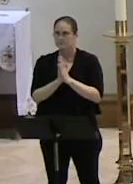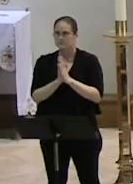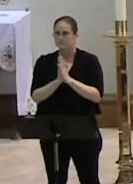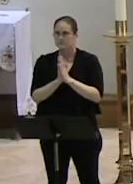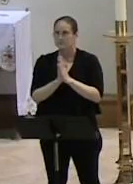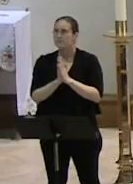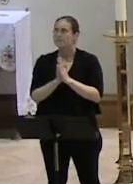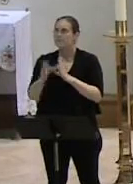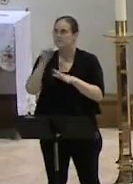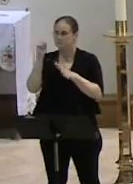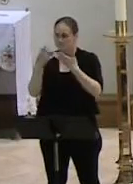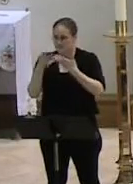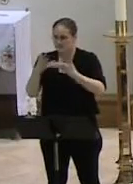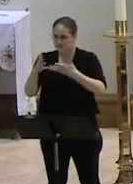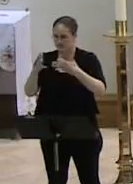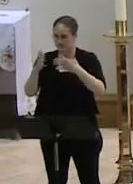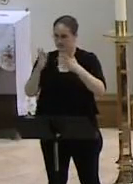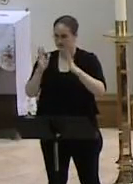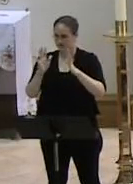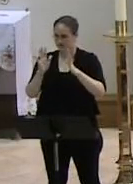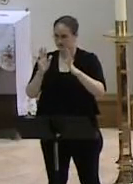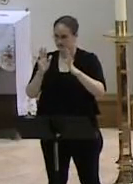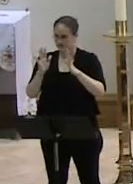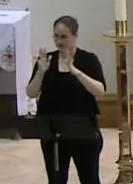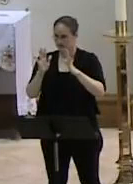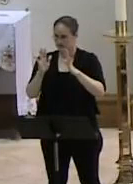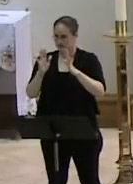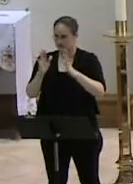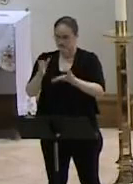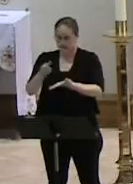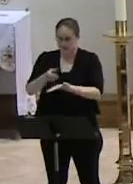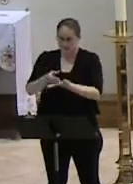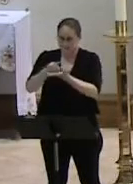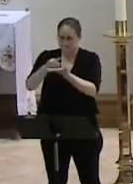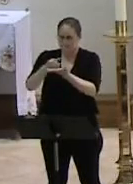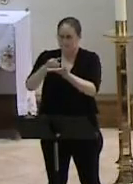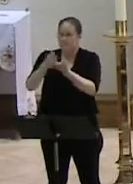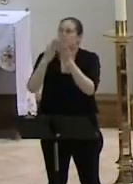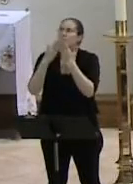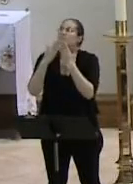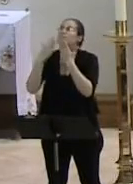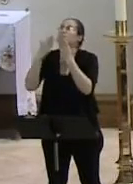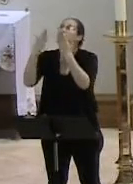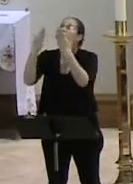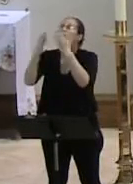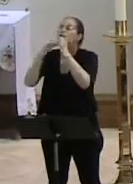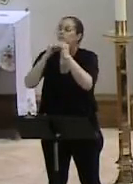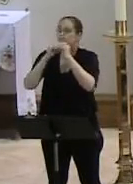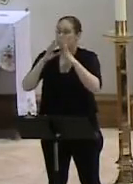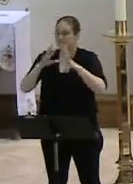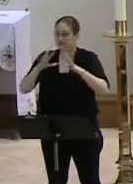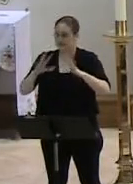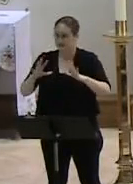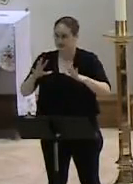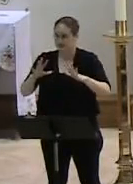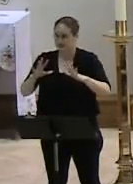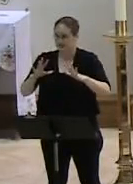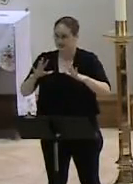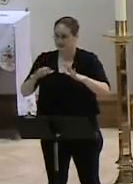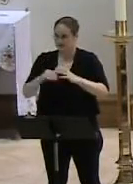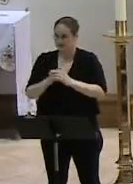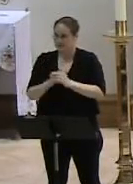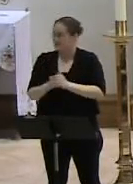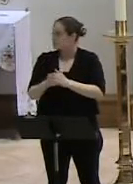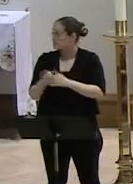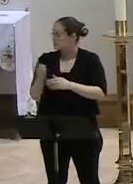In a similar way, when supper was ended, he took the chalice and, once more giving thanks, he gave it